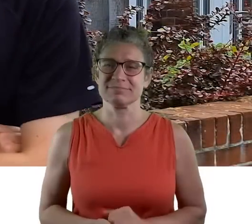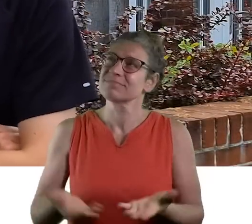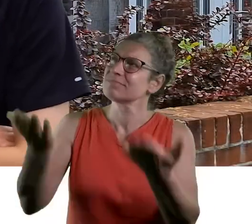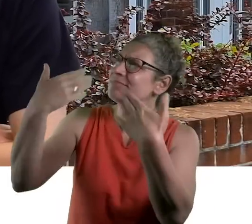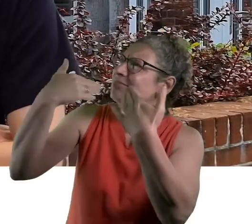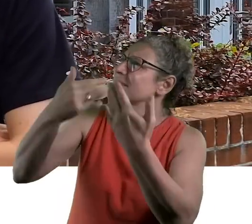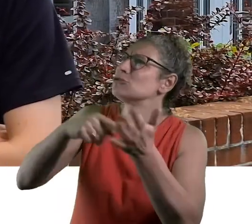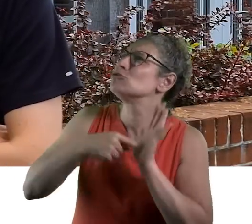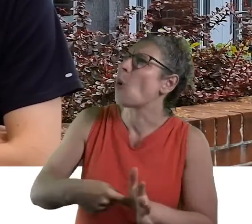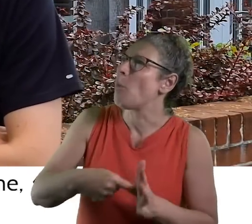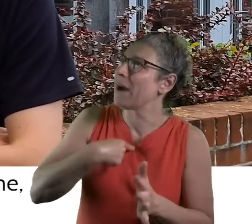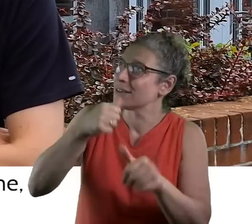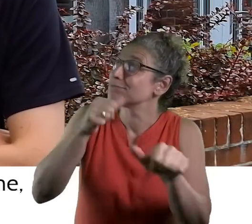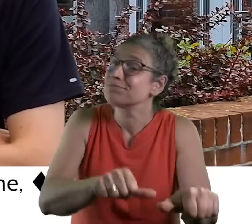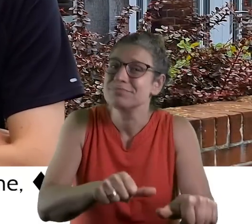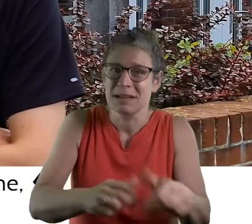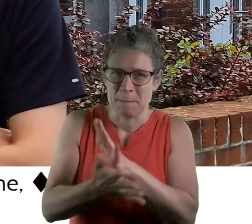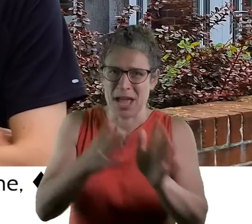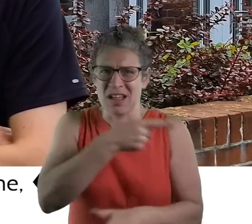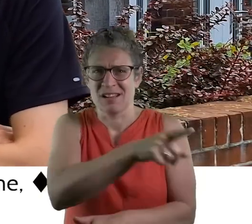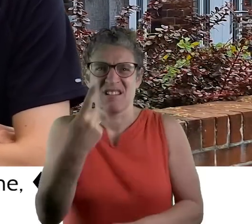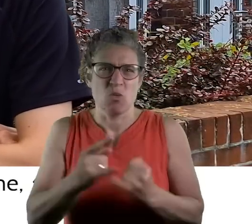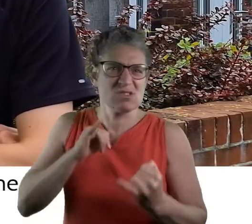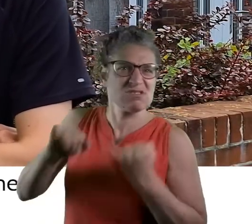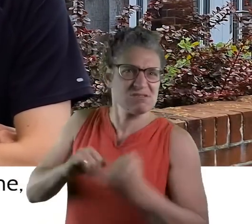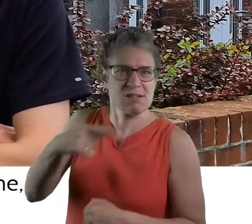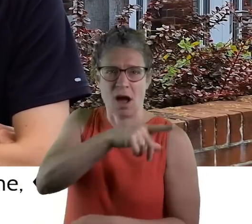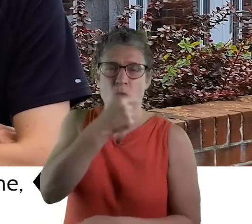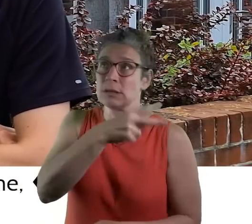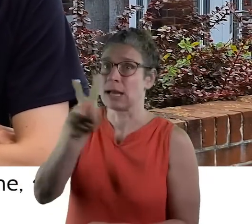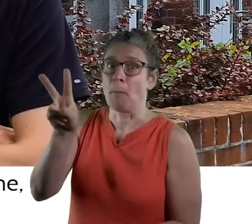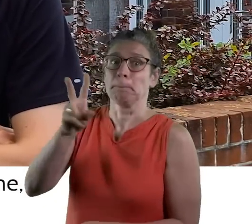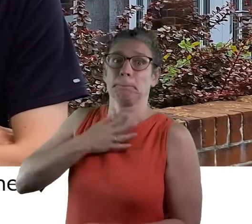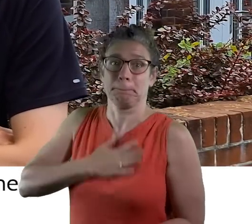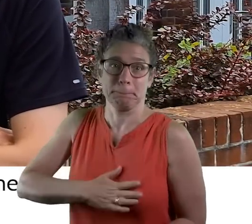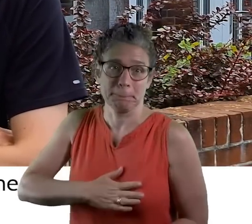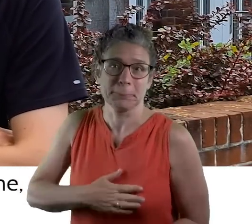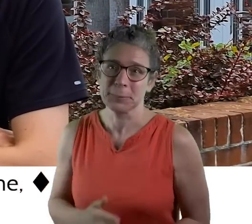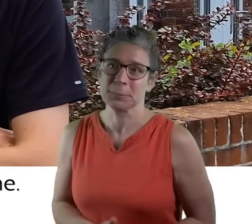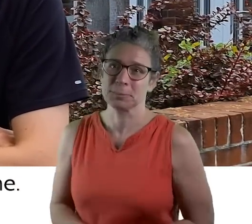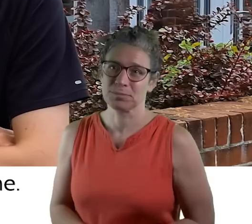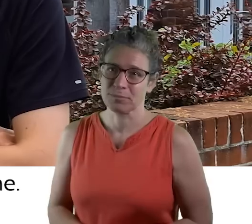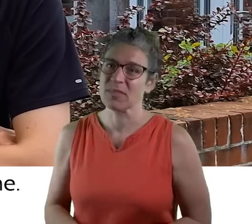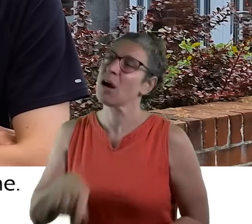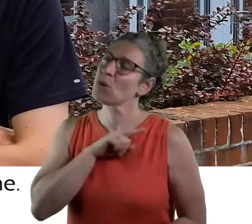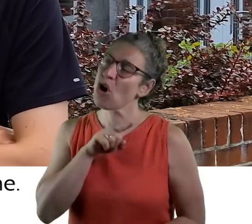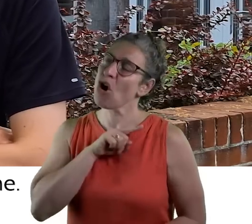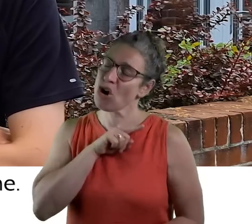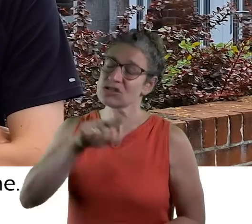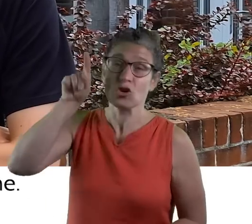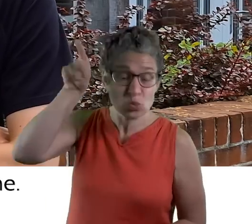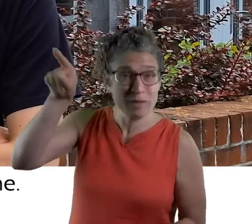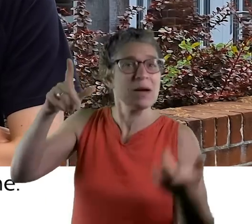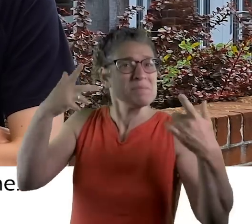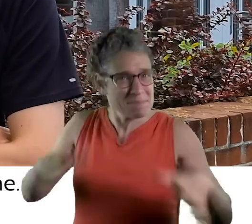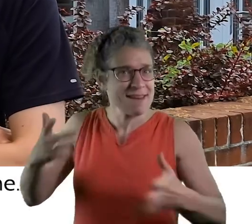Show me a sign of your favour, so that those who hate me may see it and be put to shame. Because you, Lord,